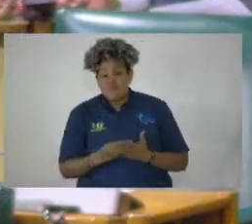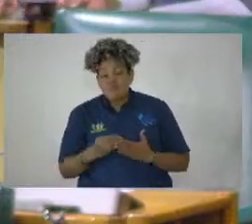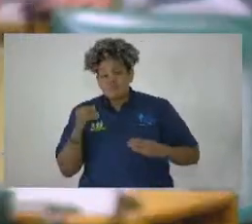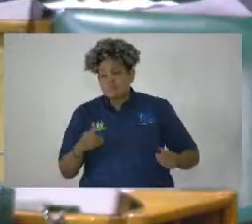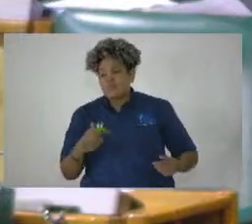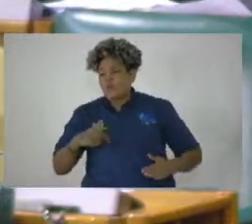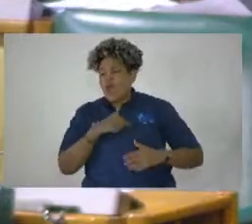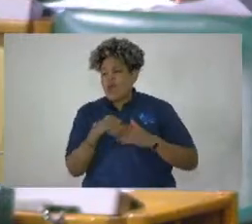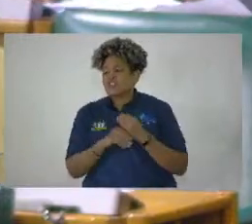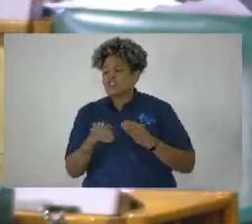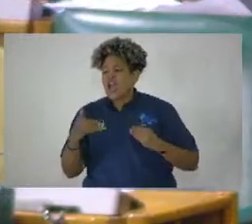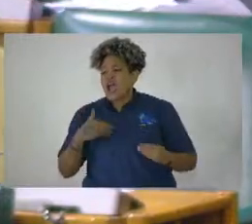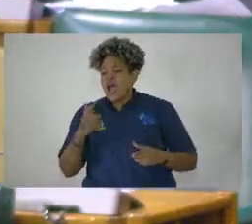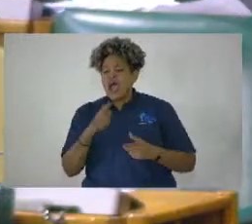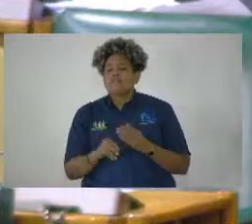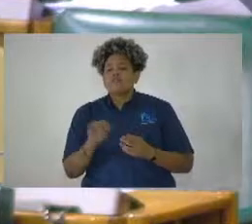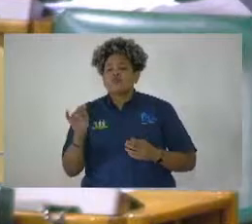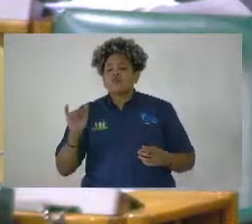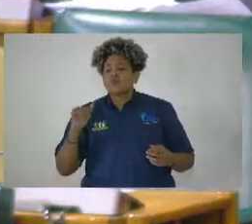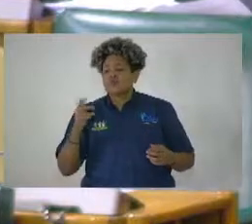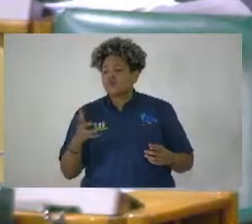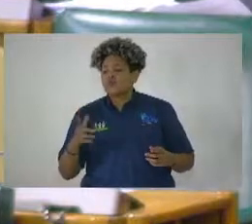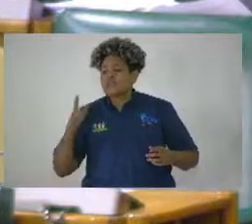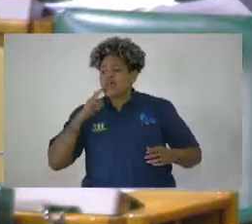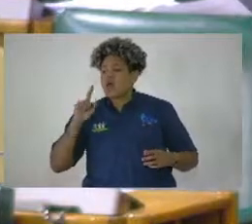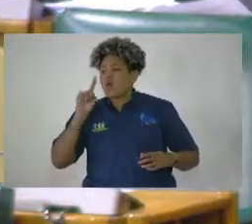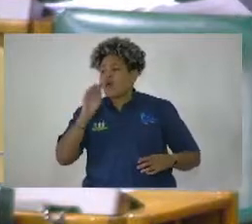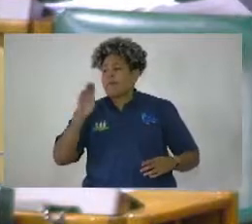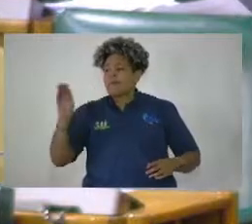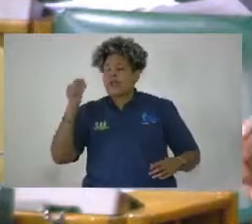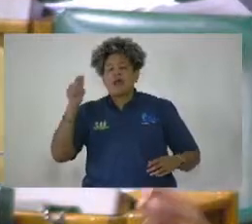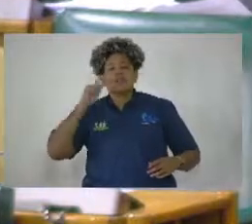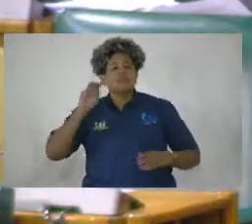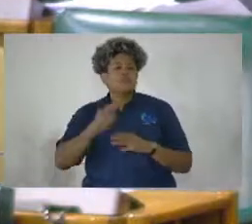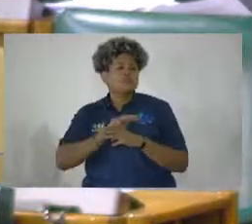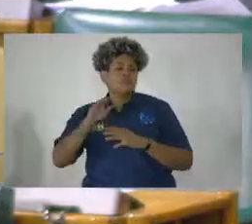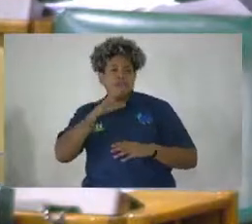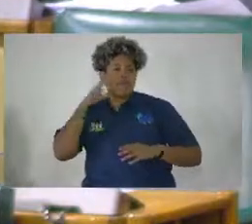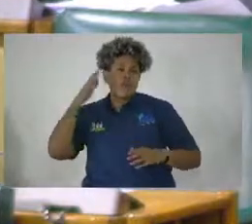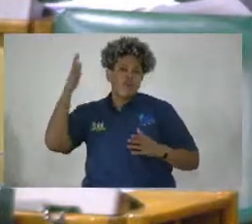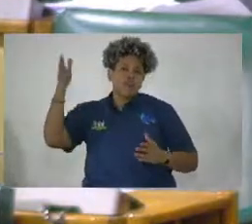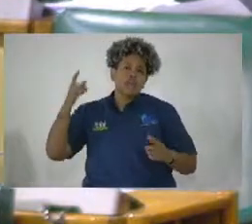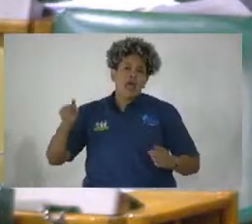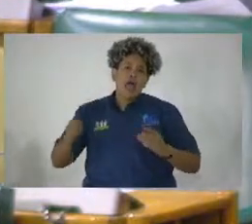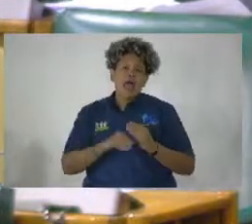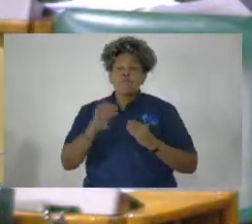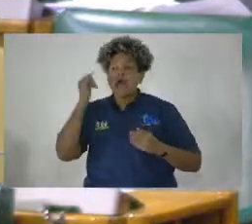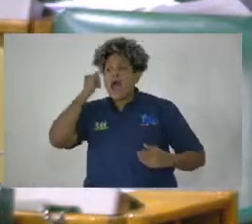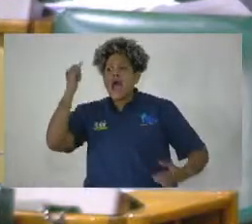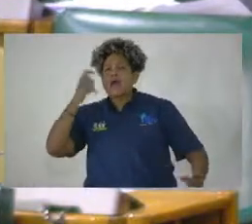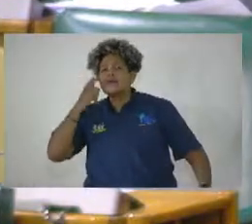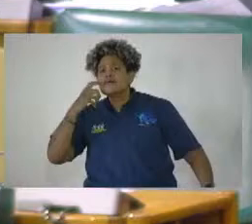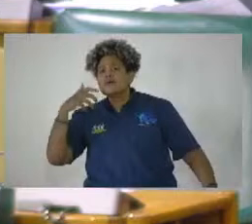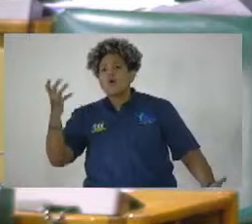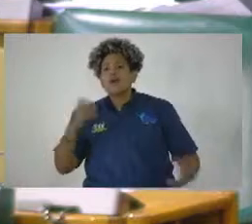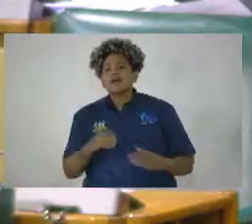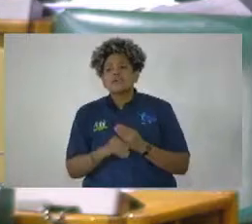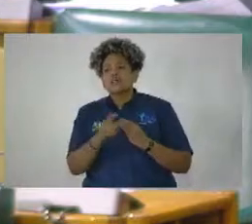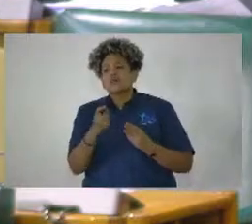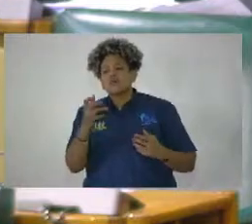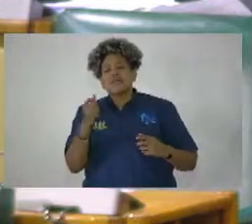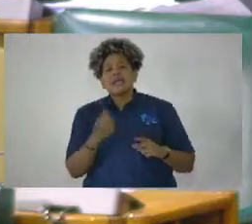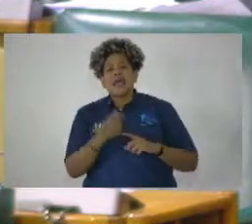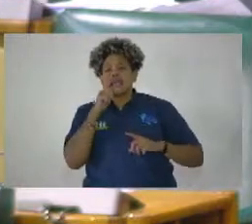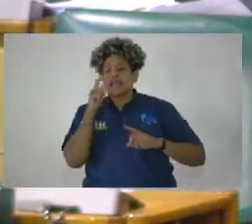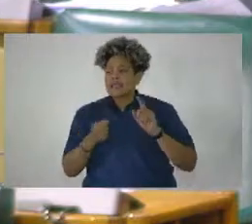We also have, Mr. Speaker, $1 billion to the Ministry of Agriculture. The idea is that you get